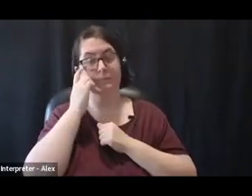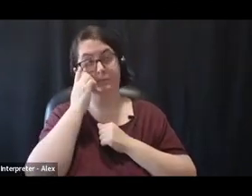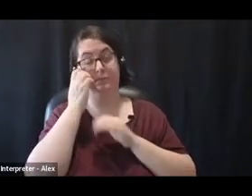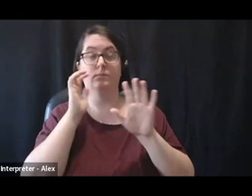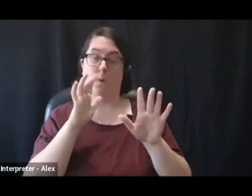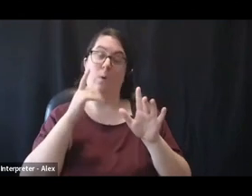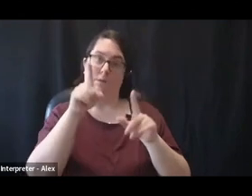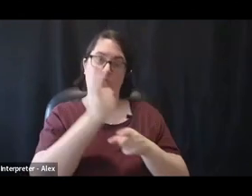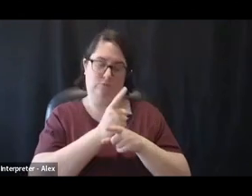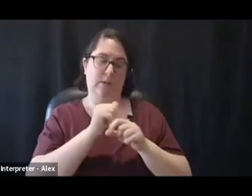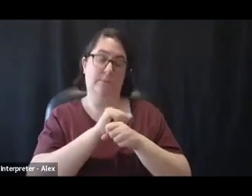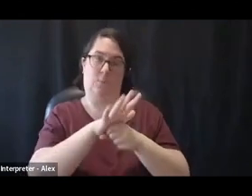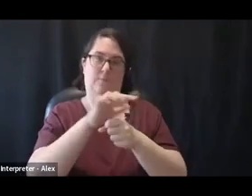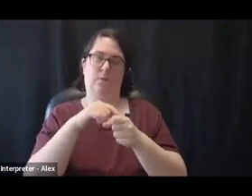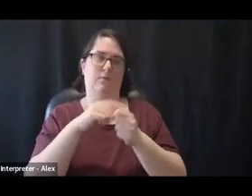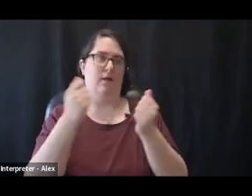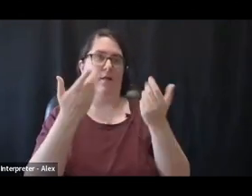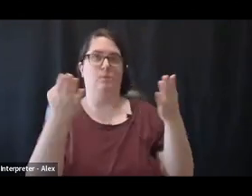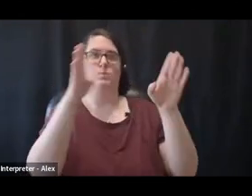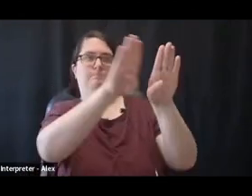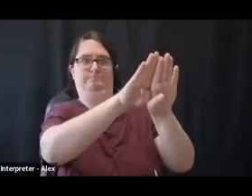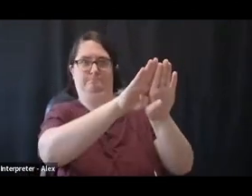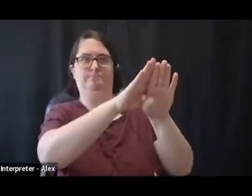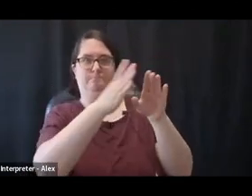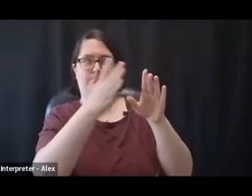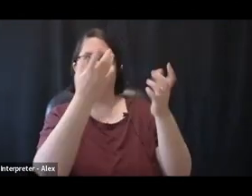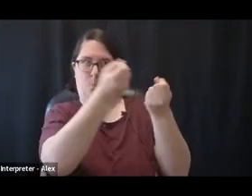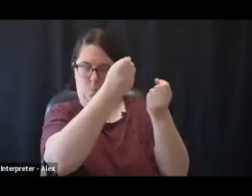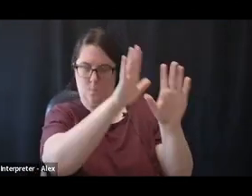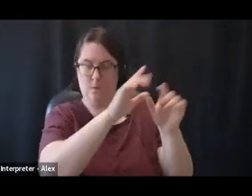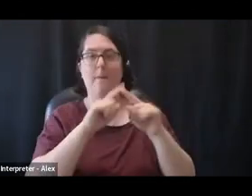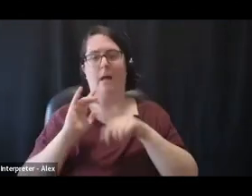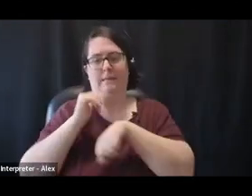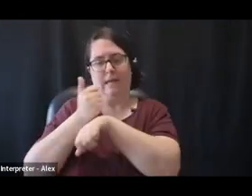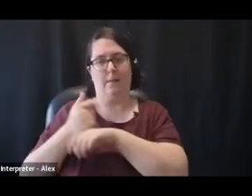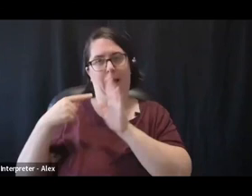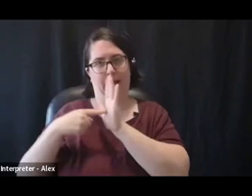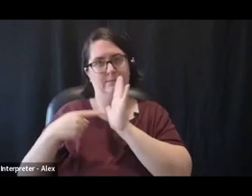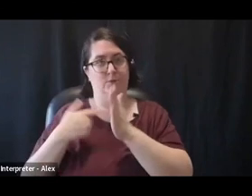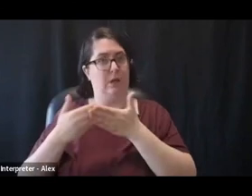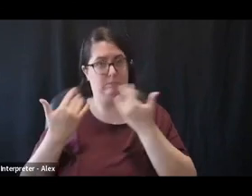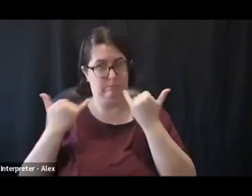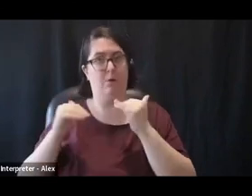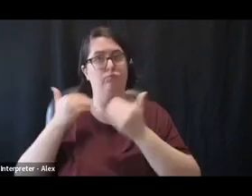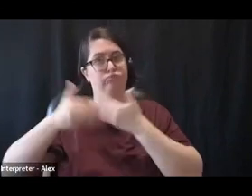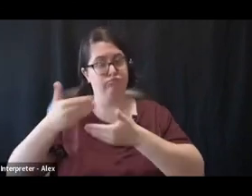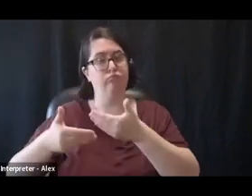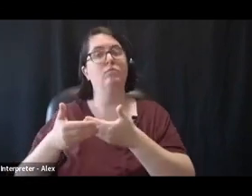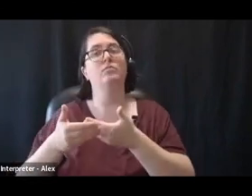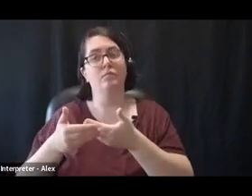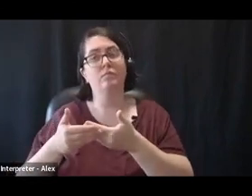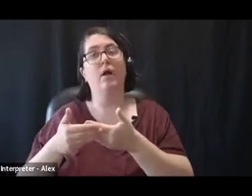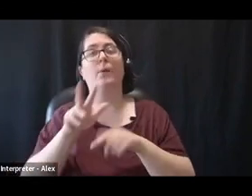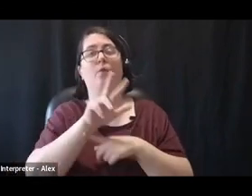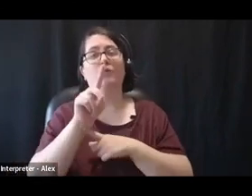during the pandemic, obviously we had to close our doors, but we were setting up the exhibitions anyway, and we were bringing in a